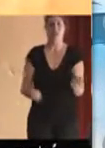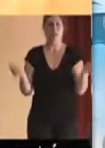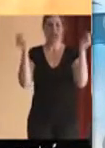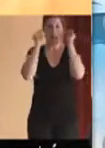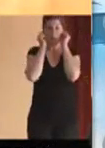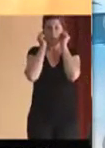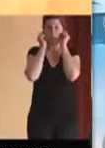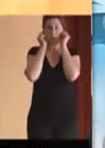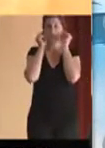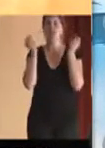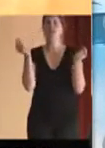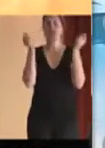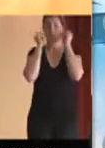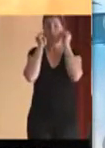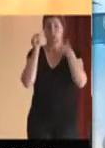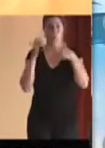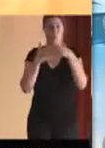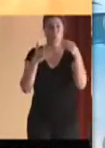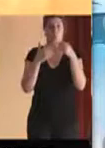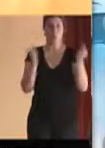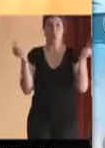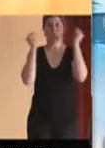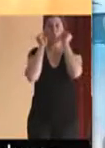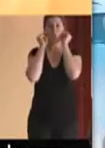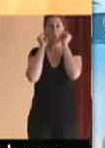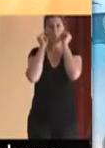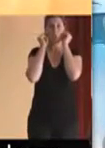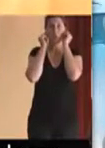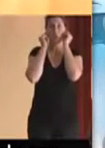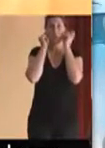person starts wearing headsets, and in the headsets